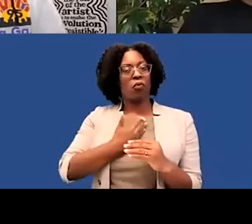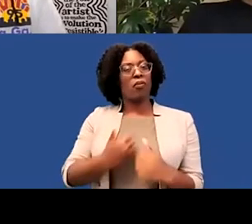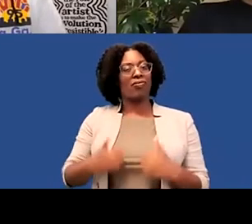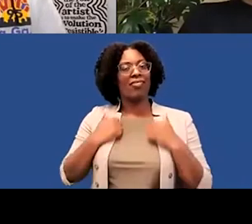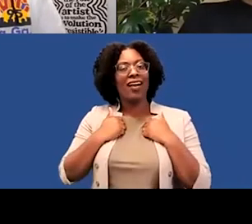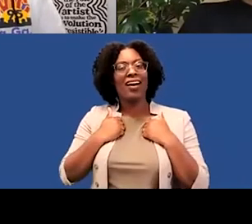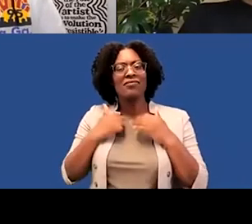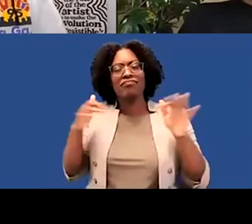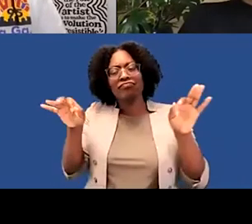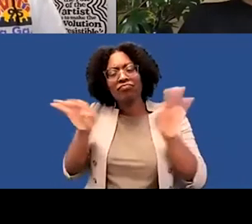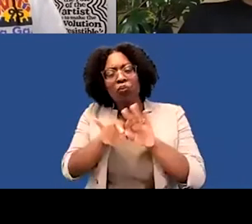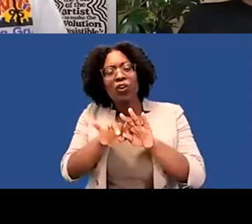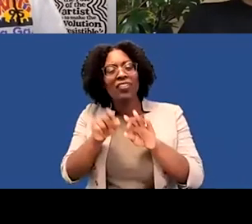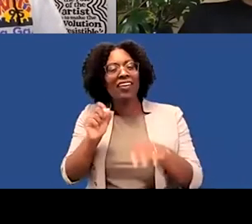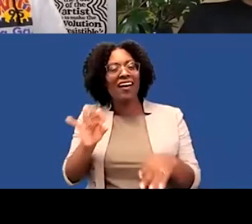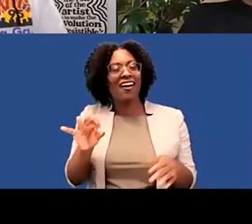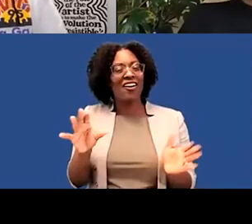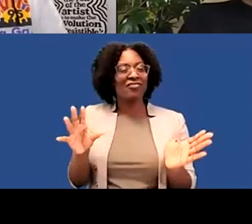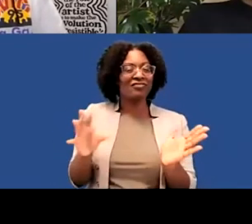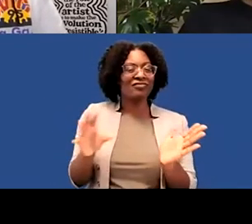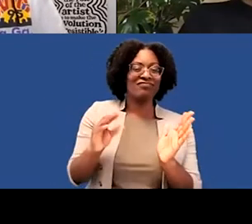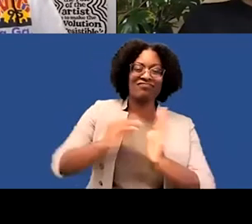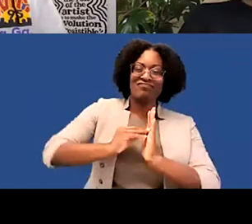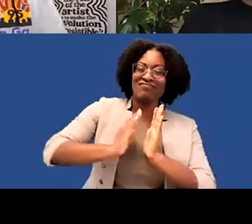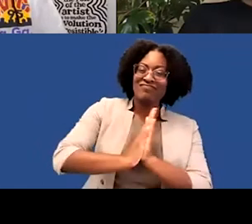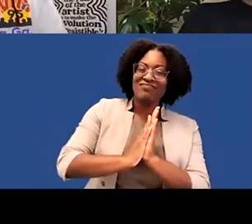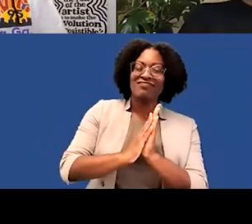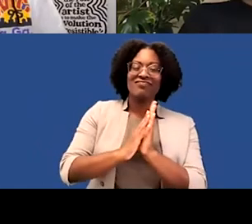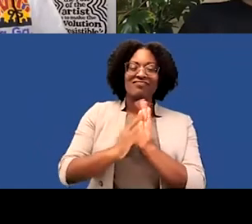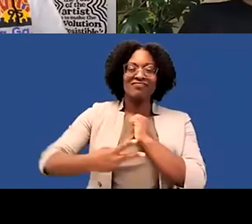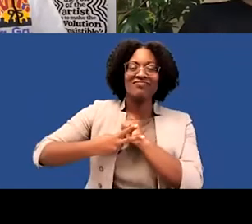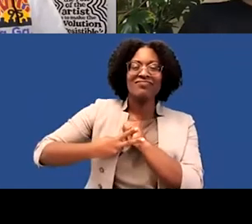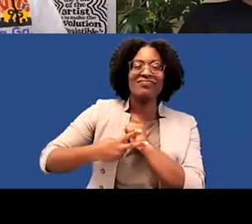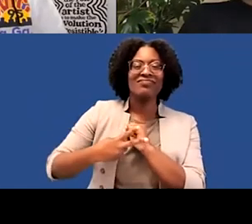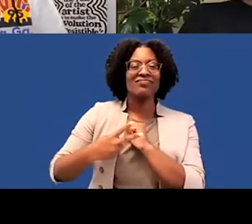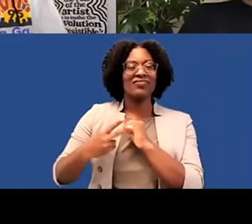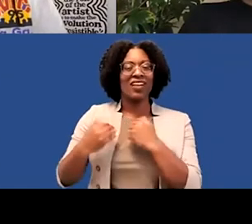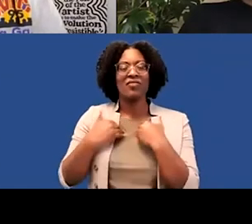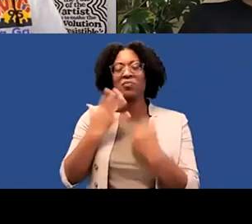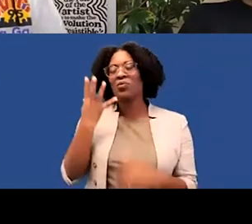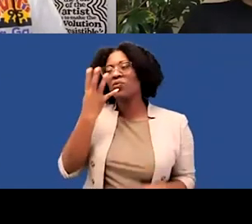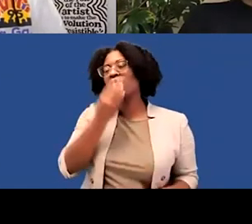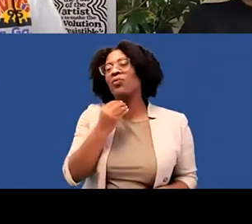and documenting and preserving and putting into a beautiful time capsule,